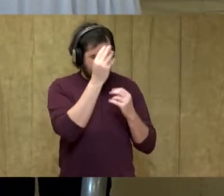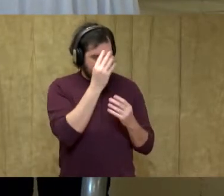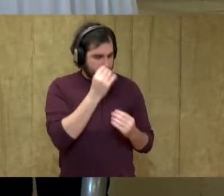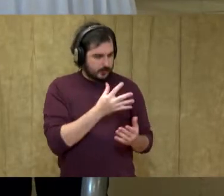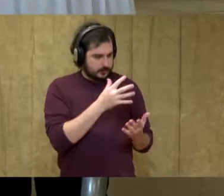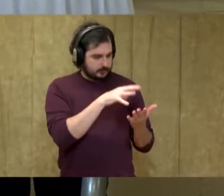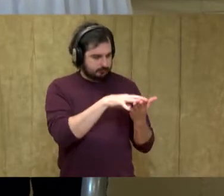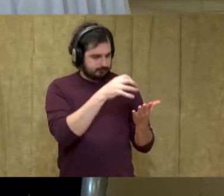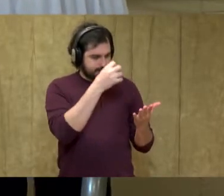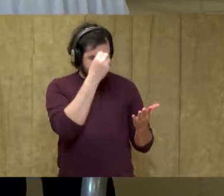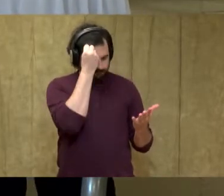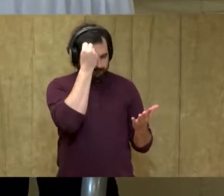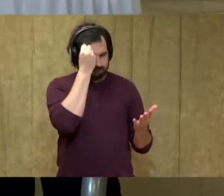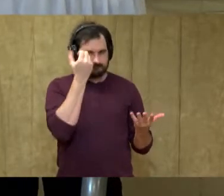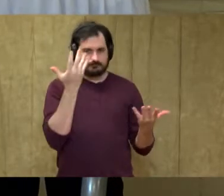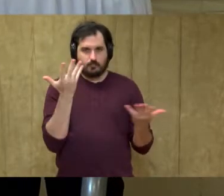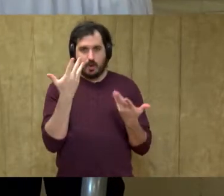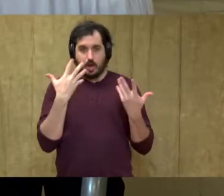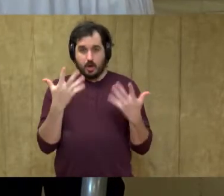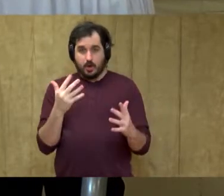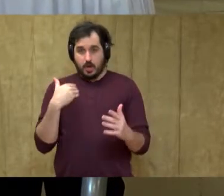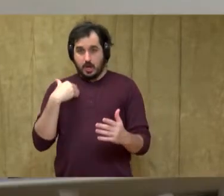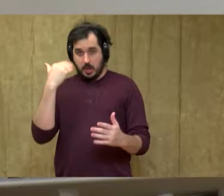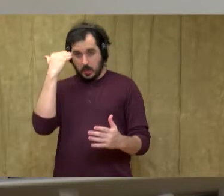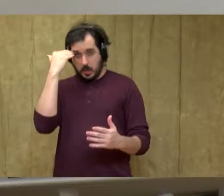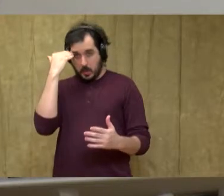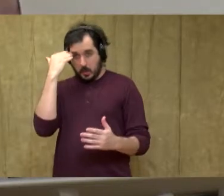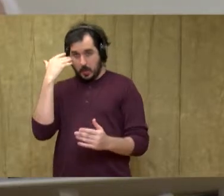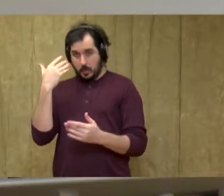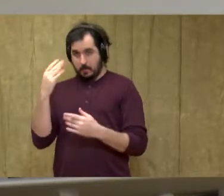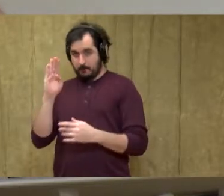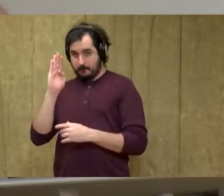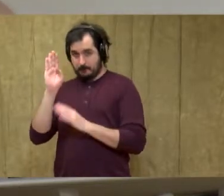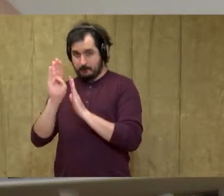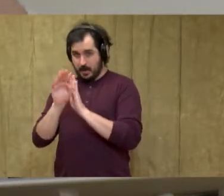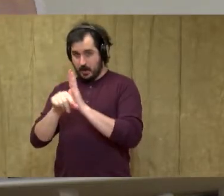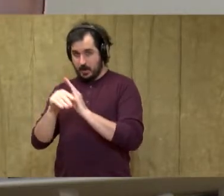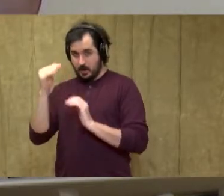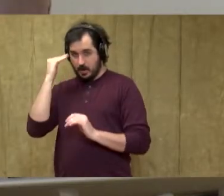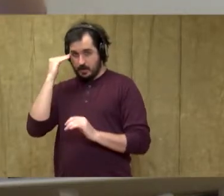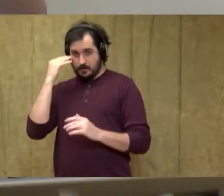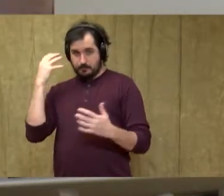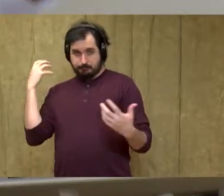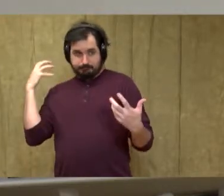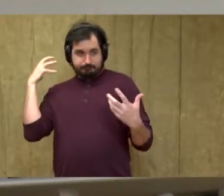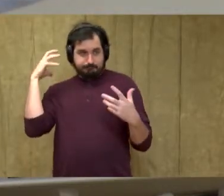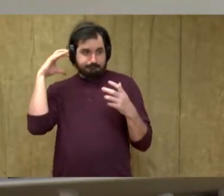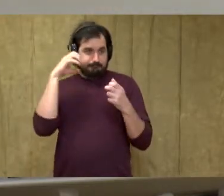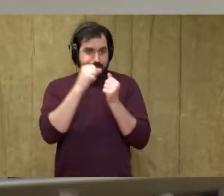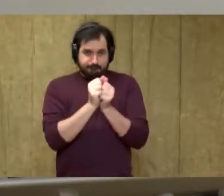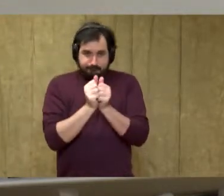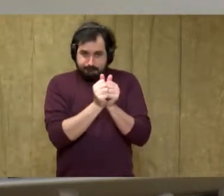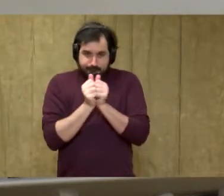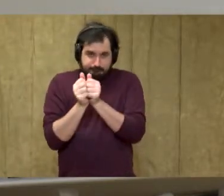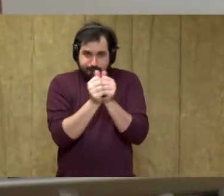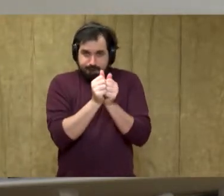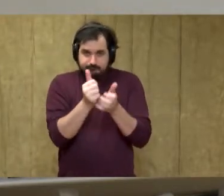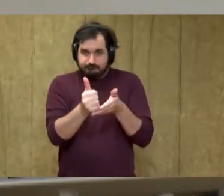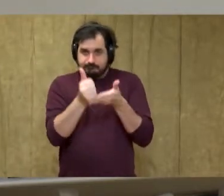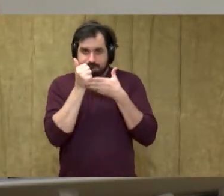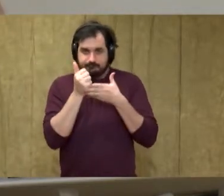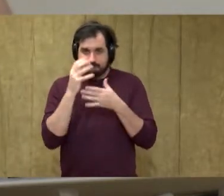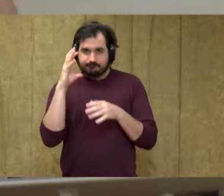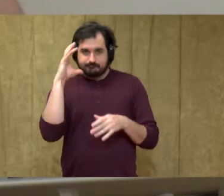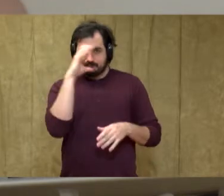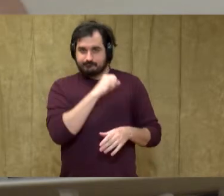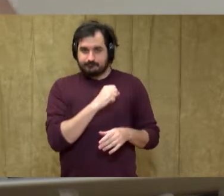great background knowledge. Now, some of you may be 10, some of you may be 9. So what do you already bring